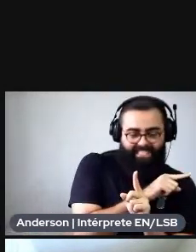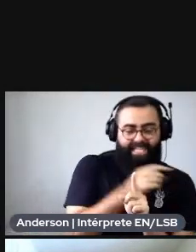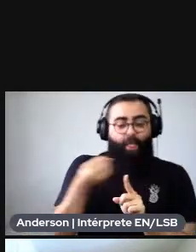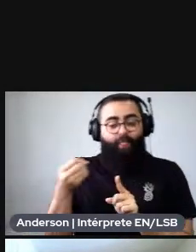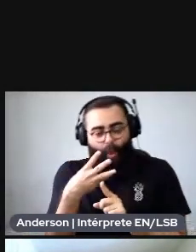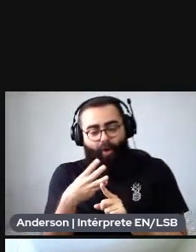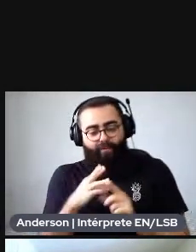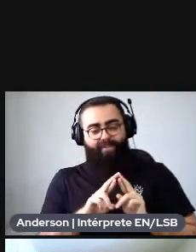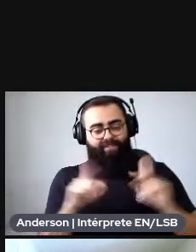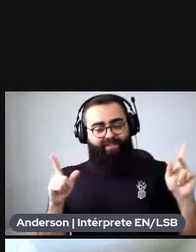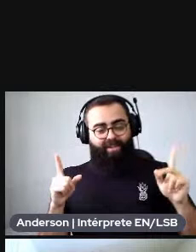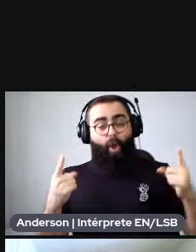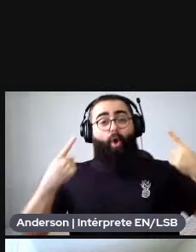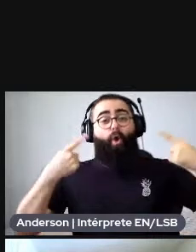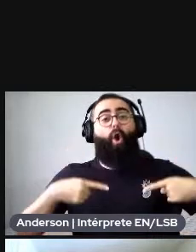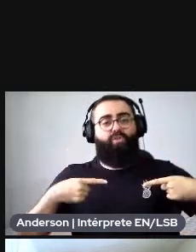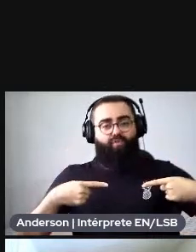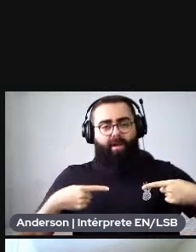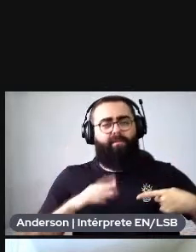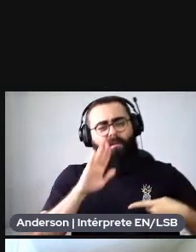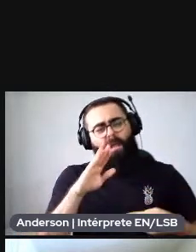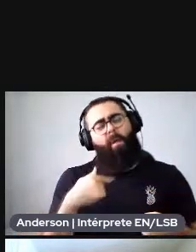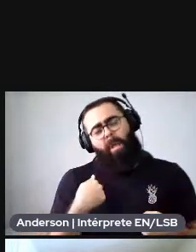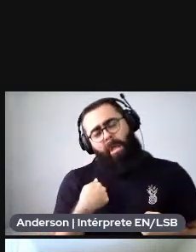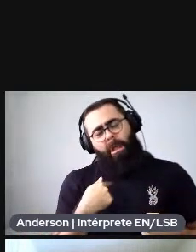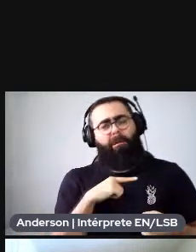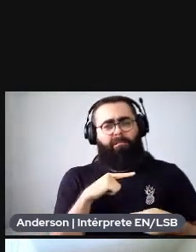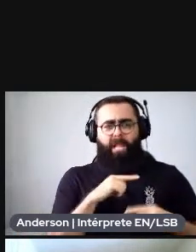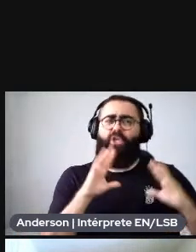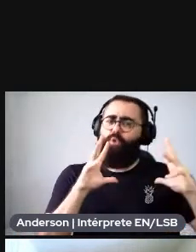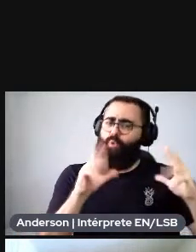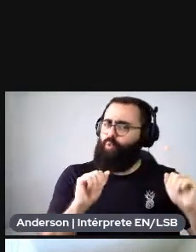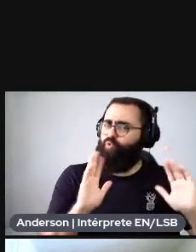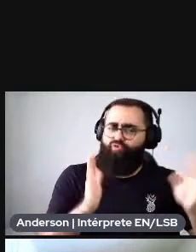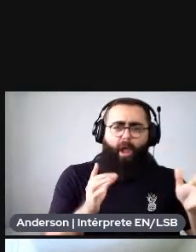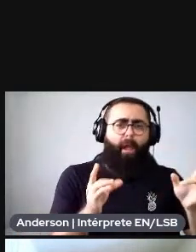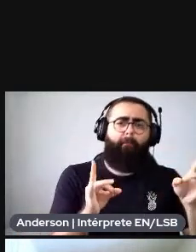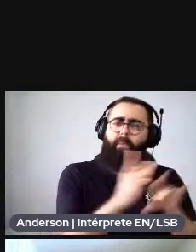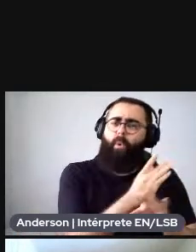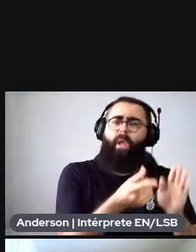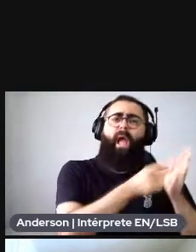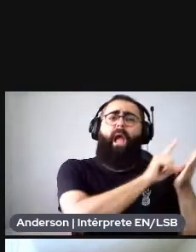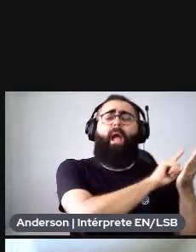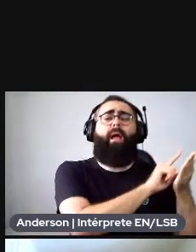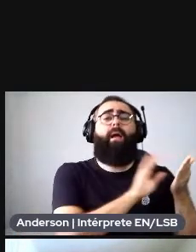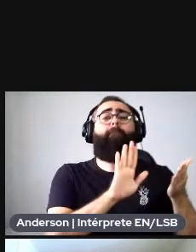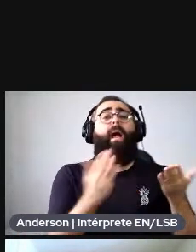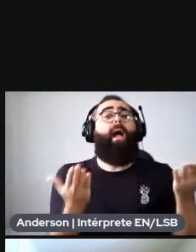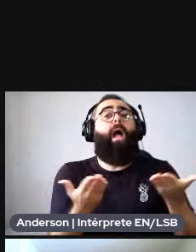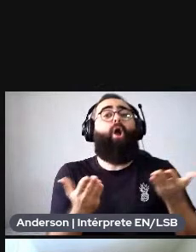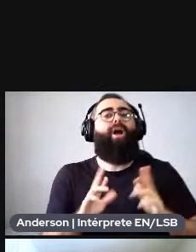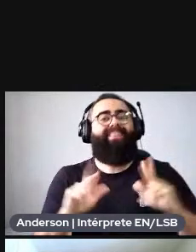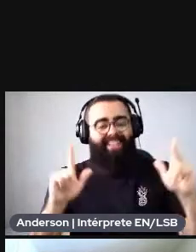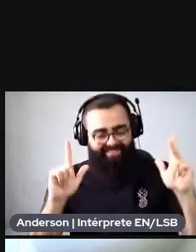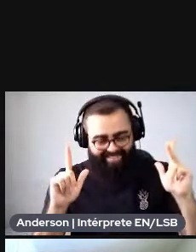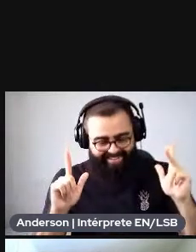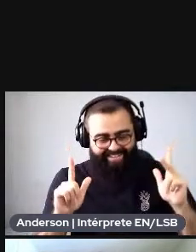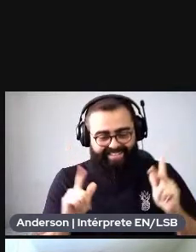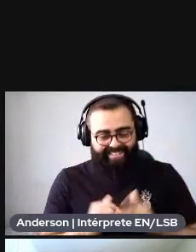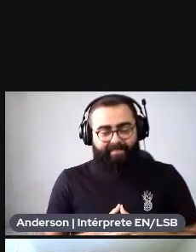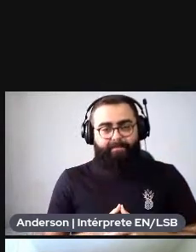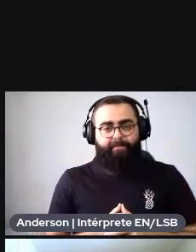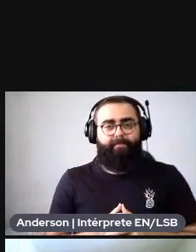educación, he tenido todo, lo que has tenido es something very different. ¿Eh?